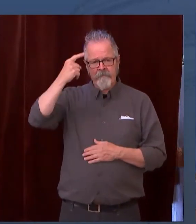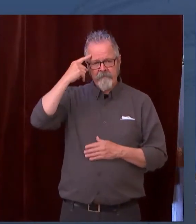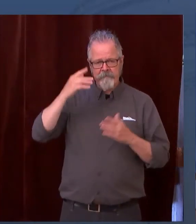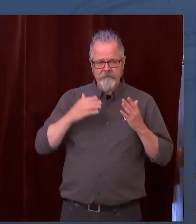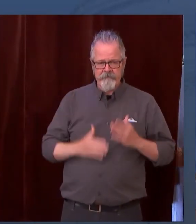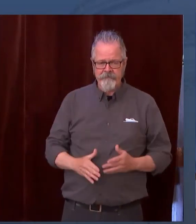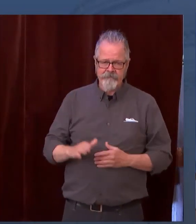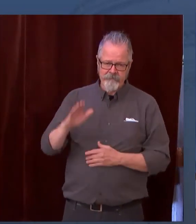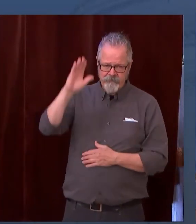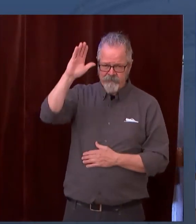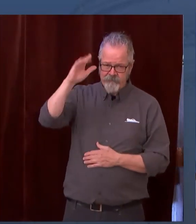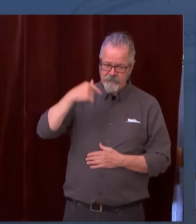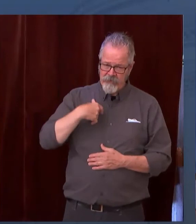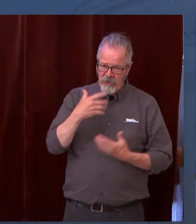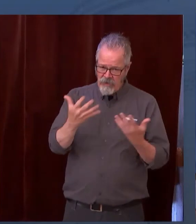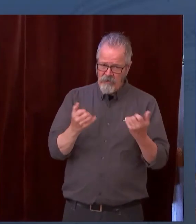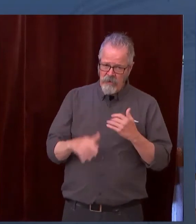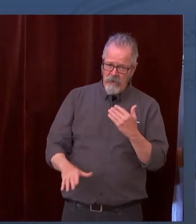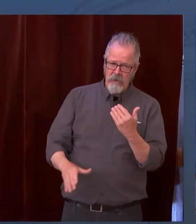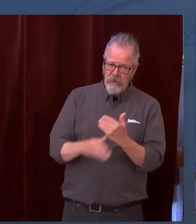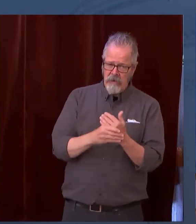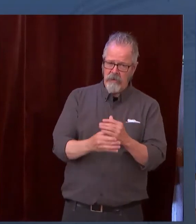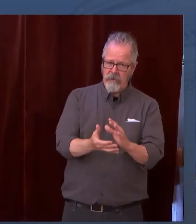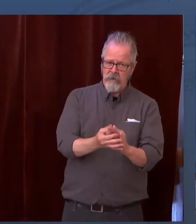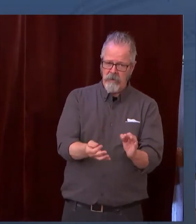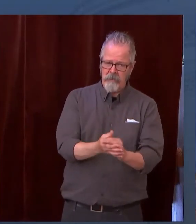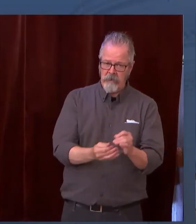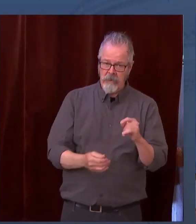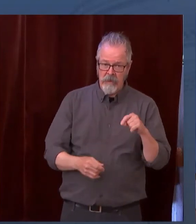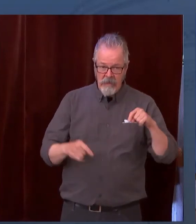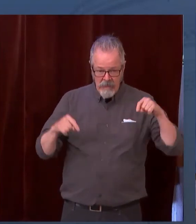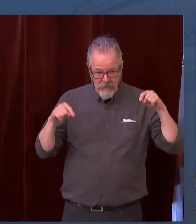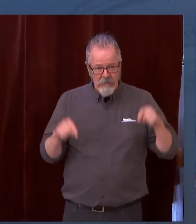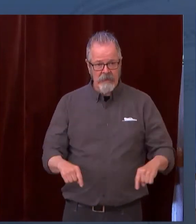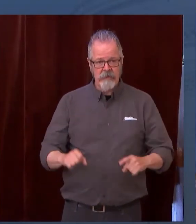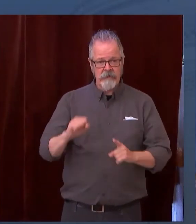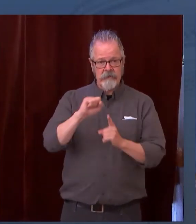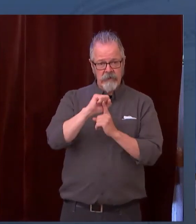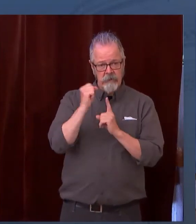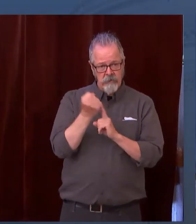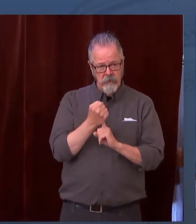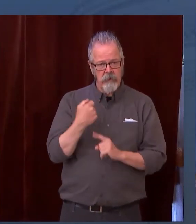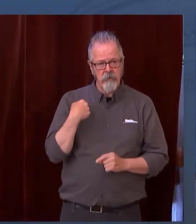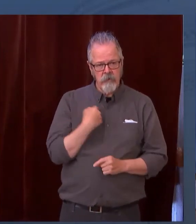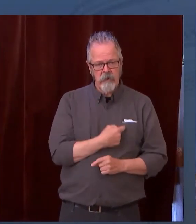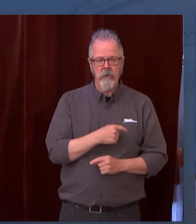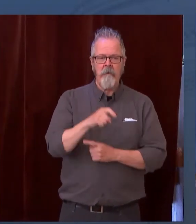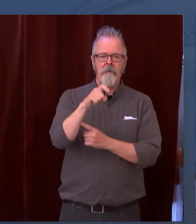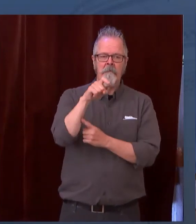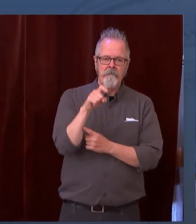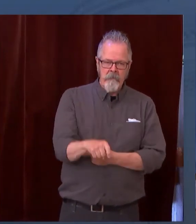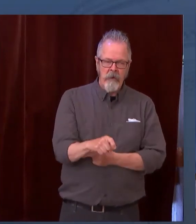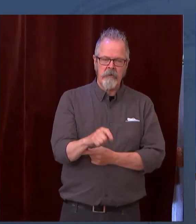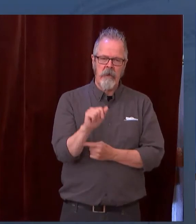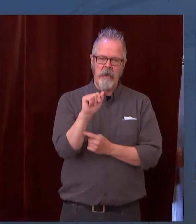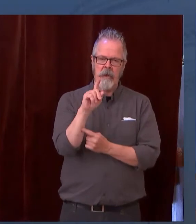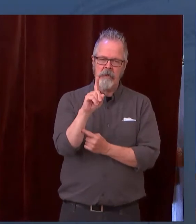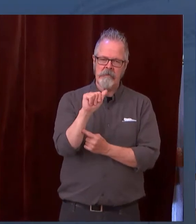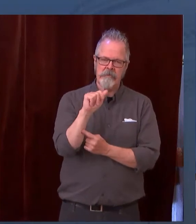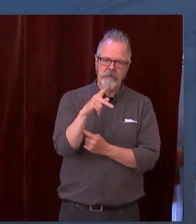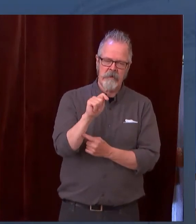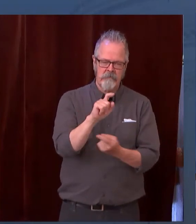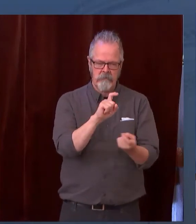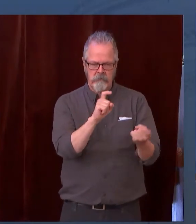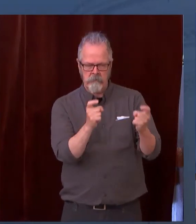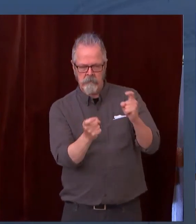we've had some success. So Spokane County, they are having a relatively rapid rise. If that continues to move forward